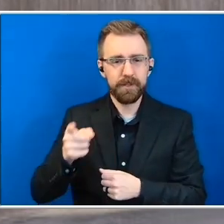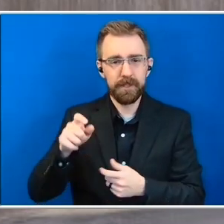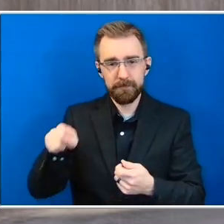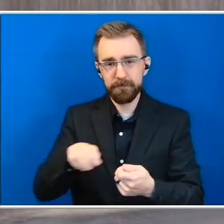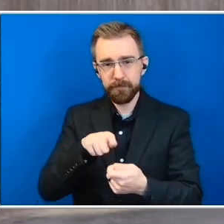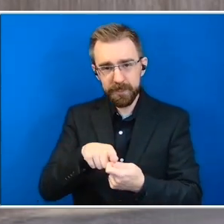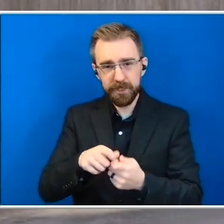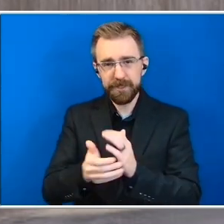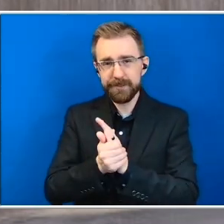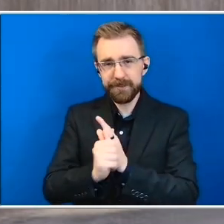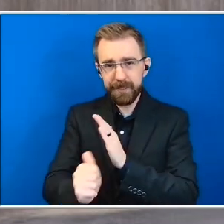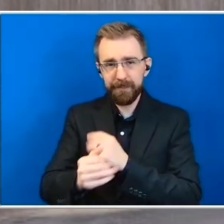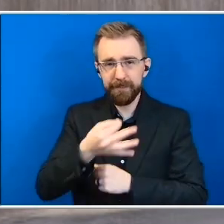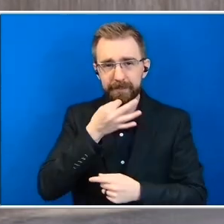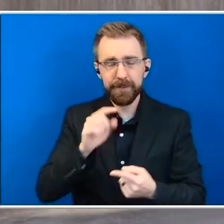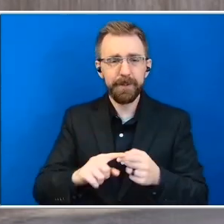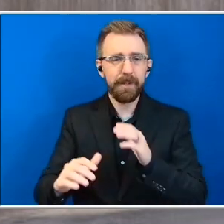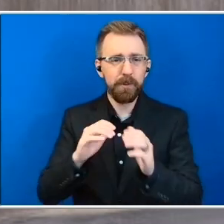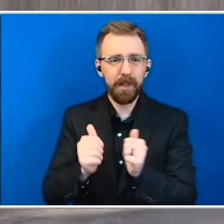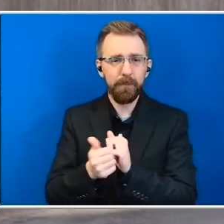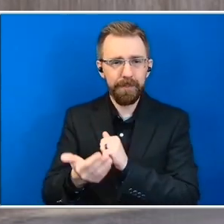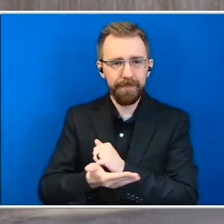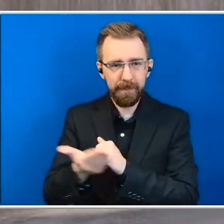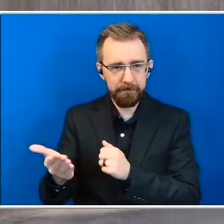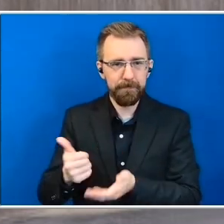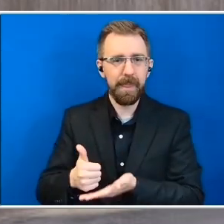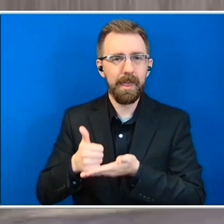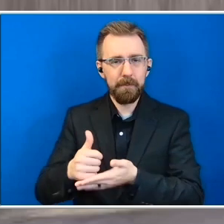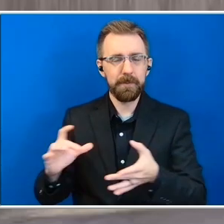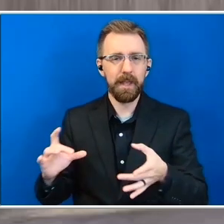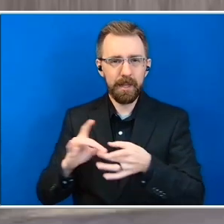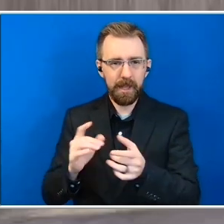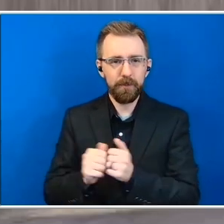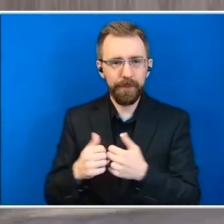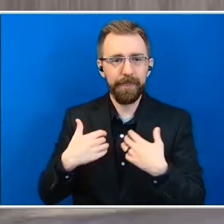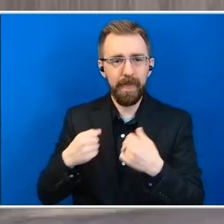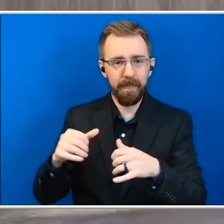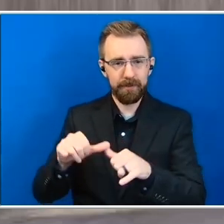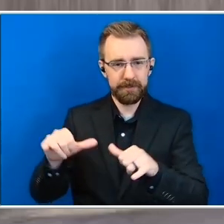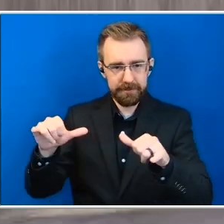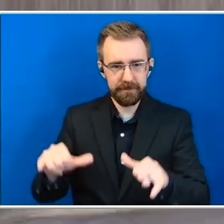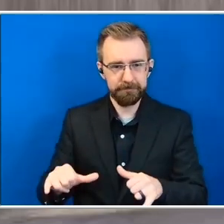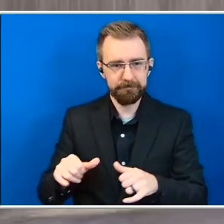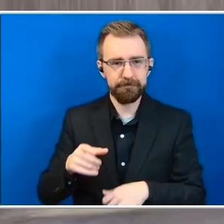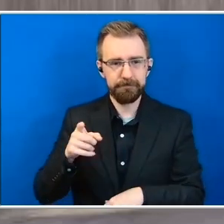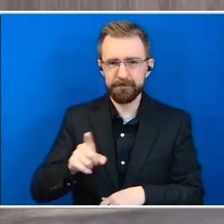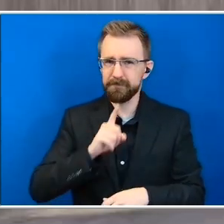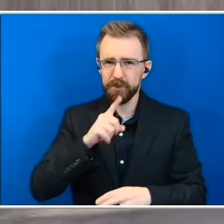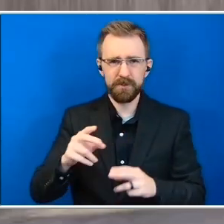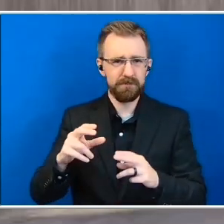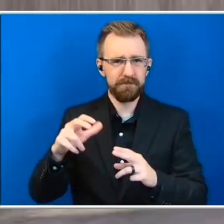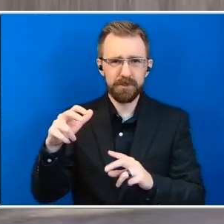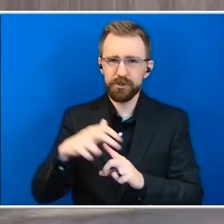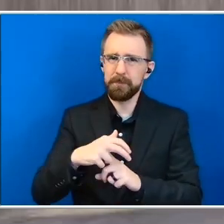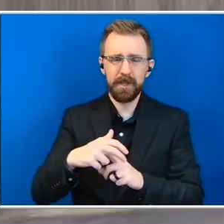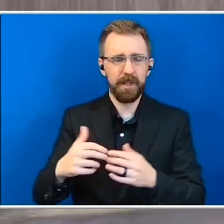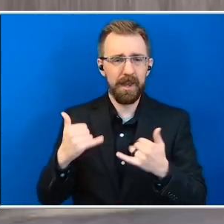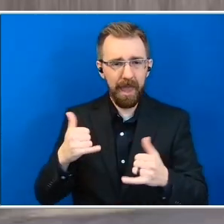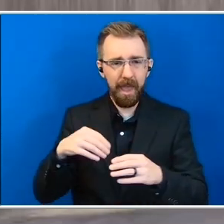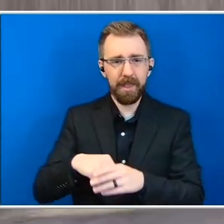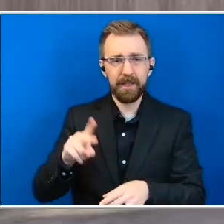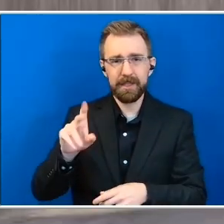skilled to communicate with them and help them connect with the health system. They're true champions, and now in Kansas,